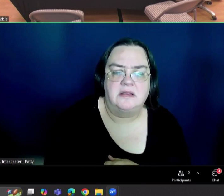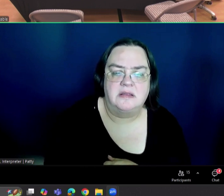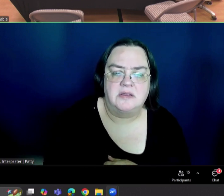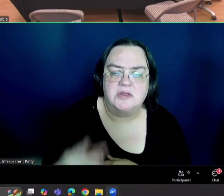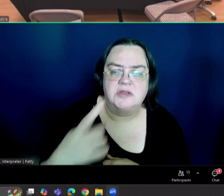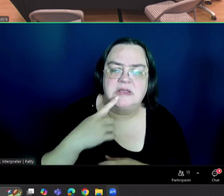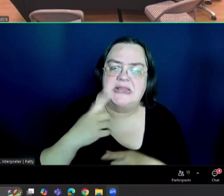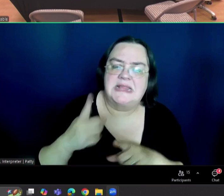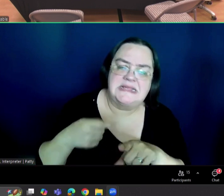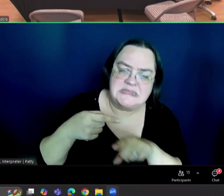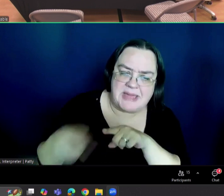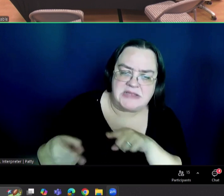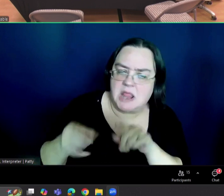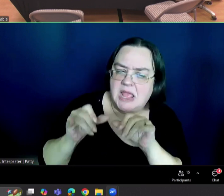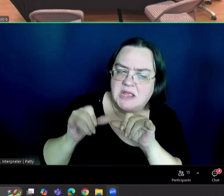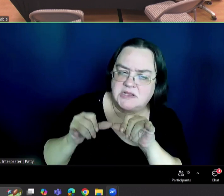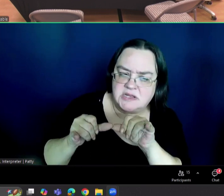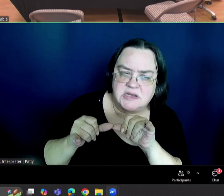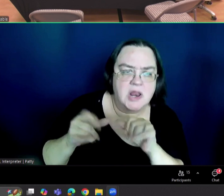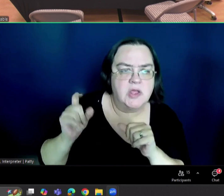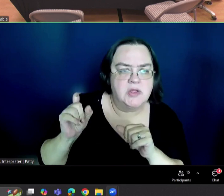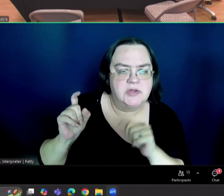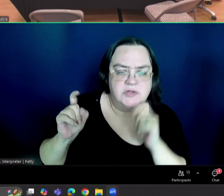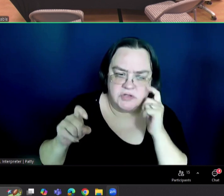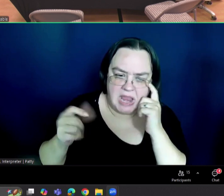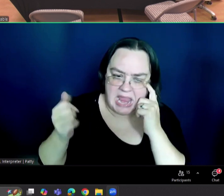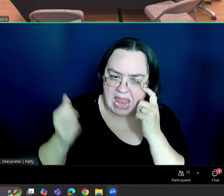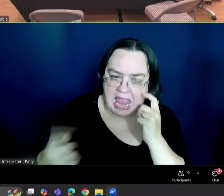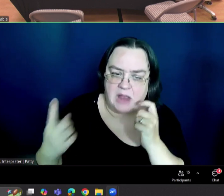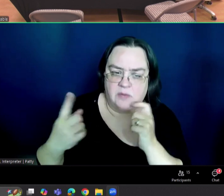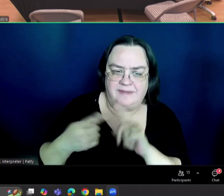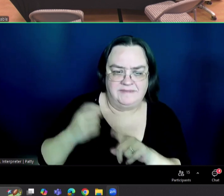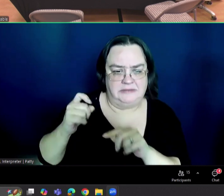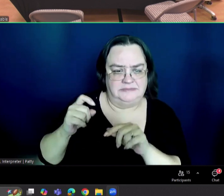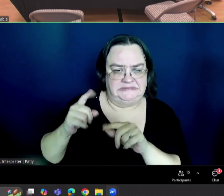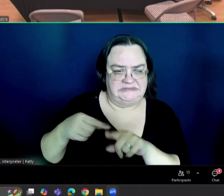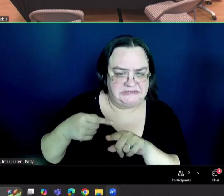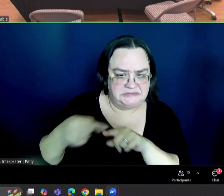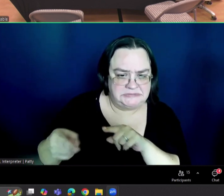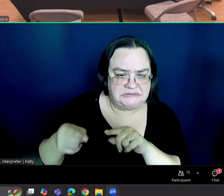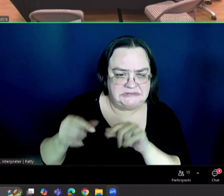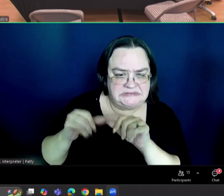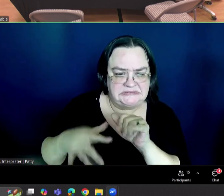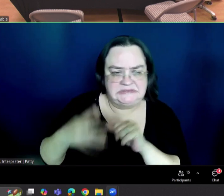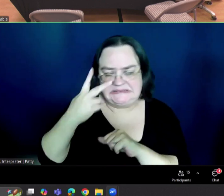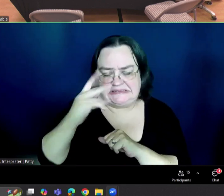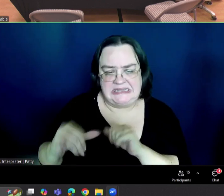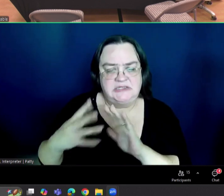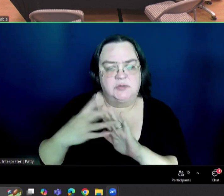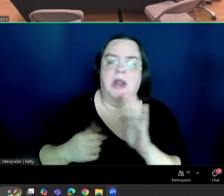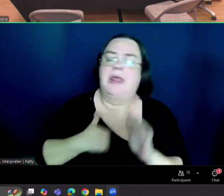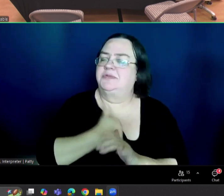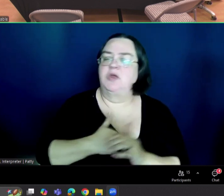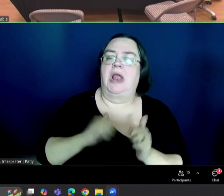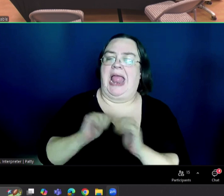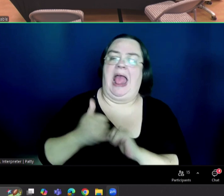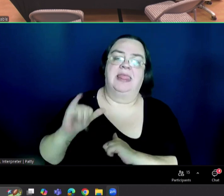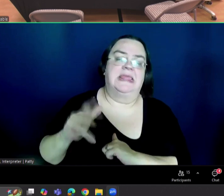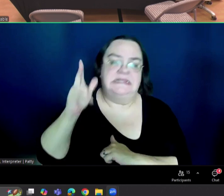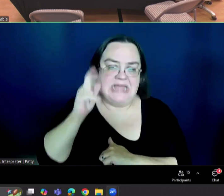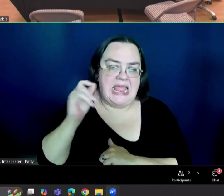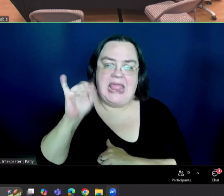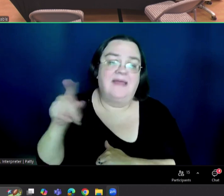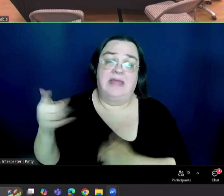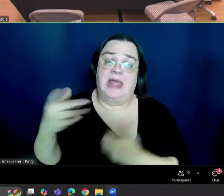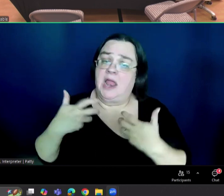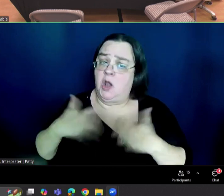and should anyone from specialized engineering see this recording? My apologies the way this sounds. If they did not want to